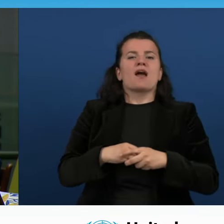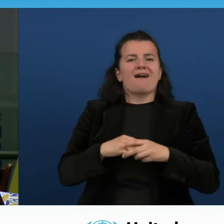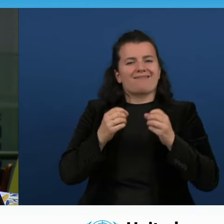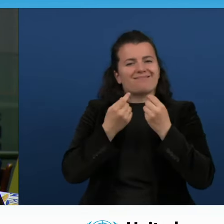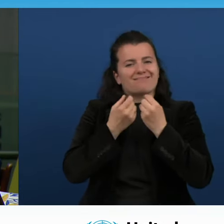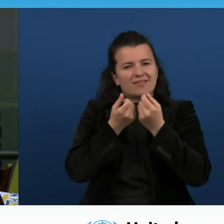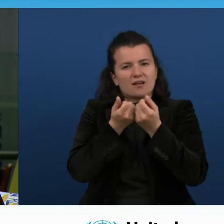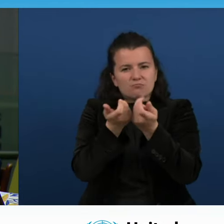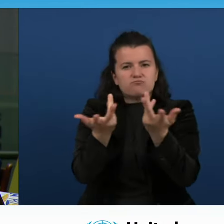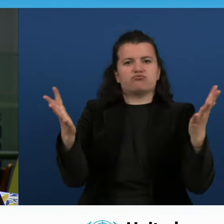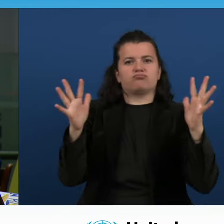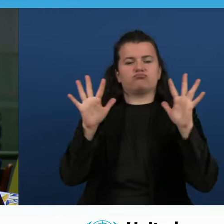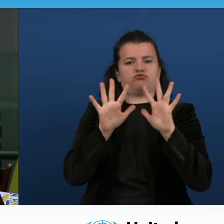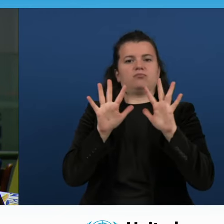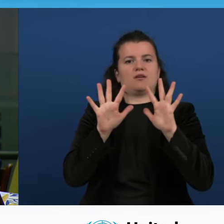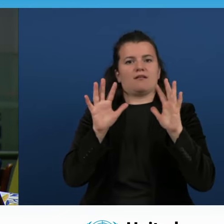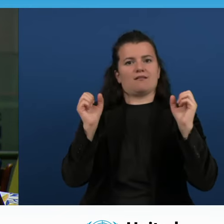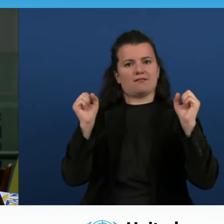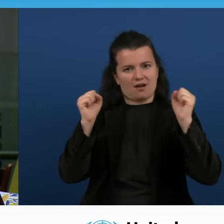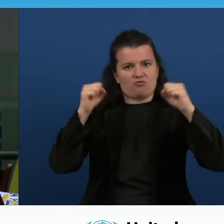urgent and needed than ever.